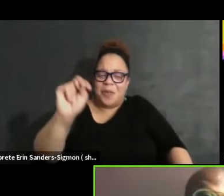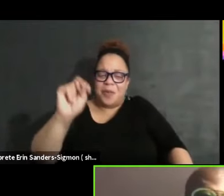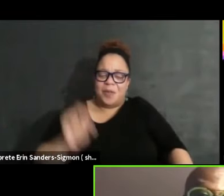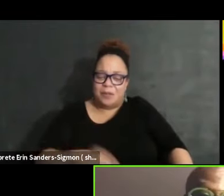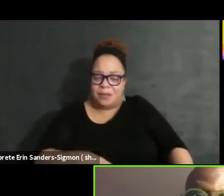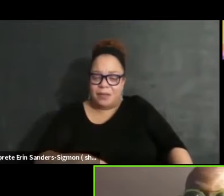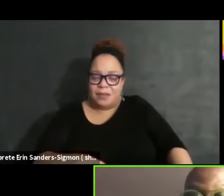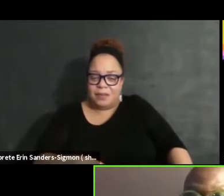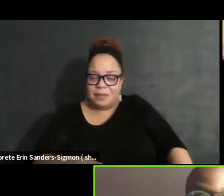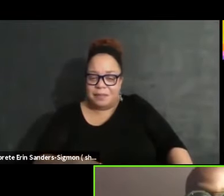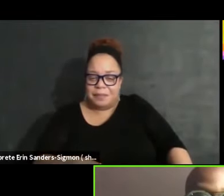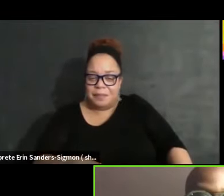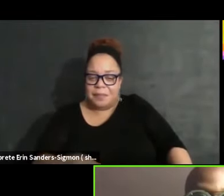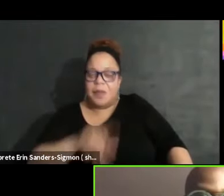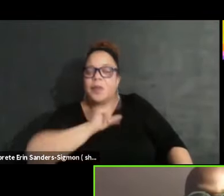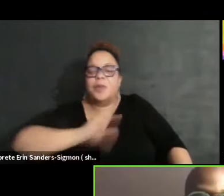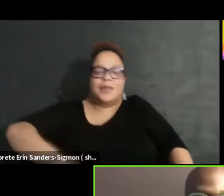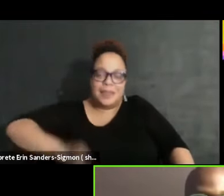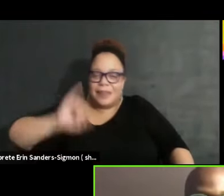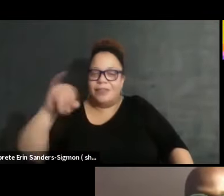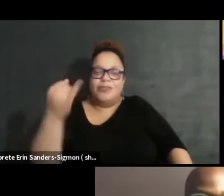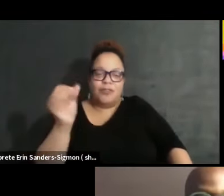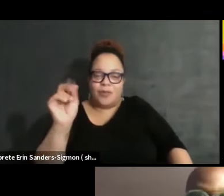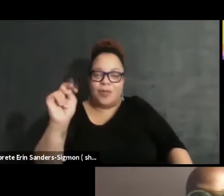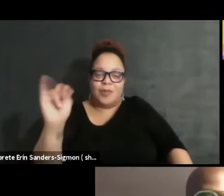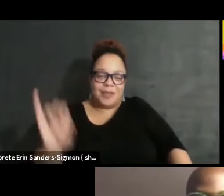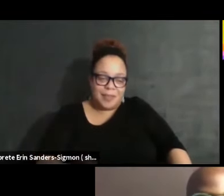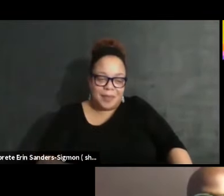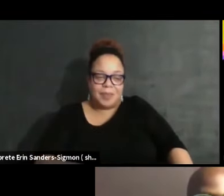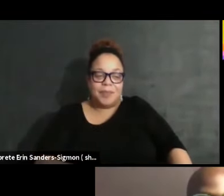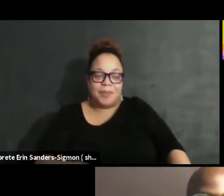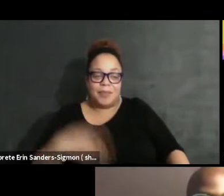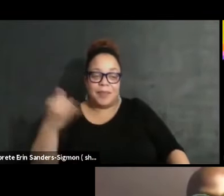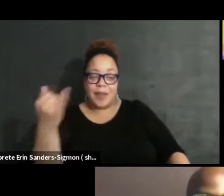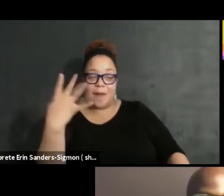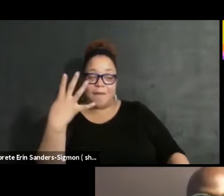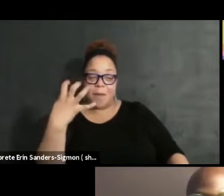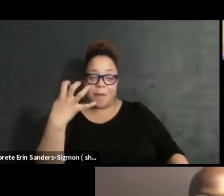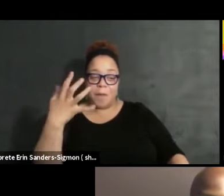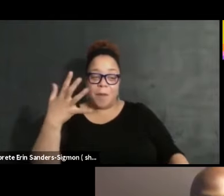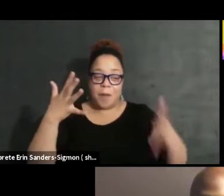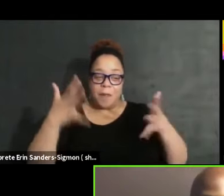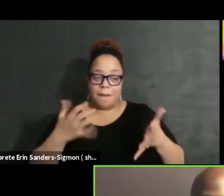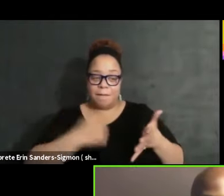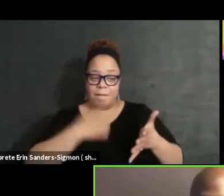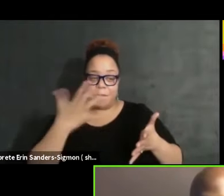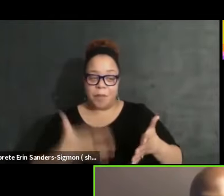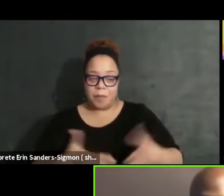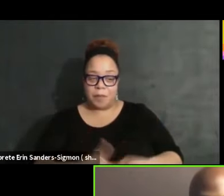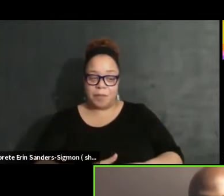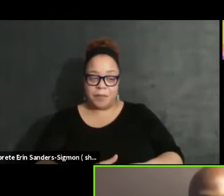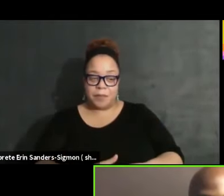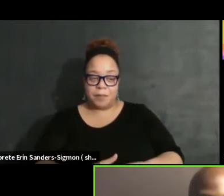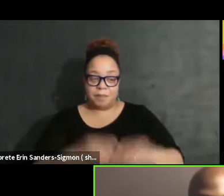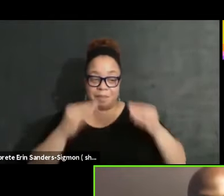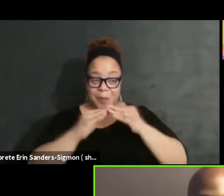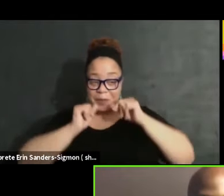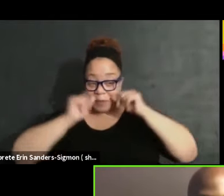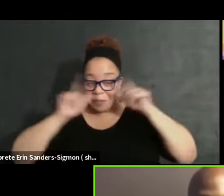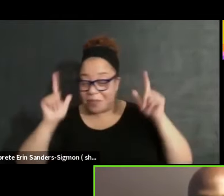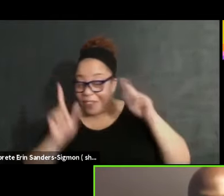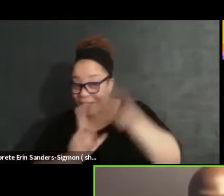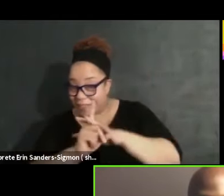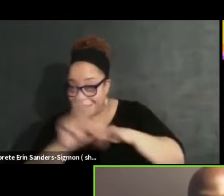Listen, so you want to have four more poets or what? We gonna keep going? You have any more surprises? Is Moses here? Is Jesus here? You know what I'm